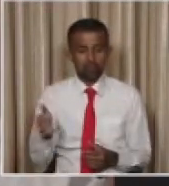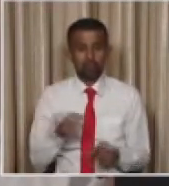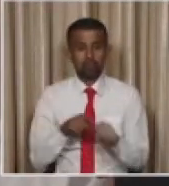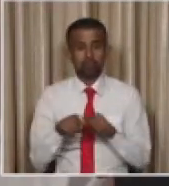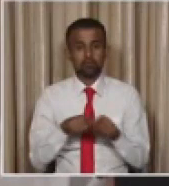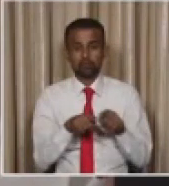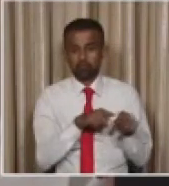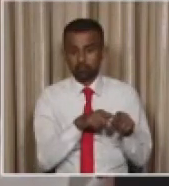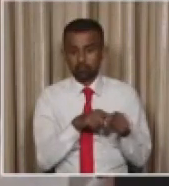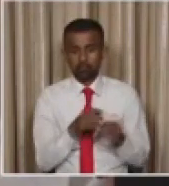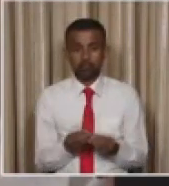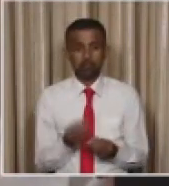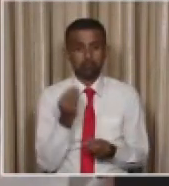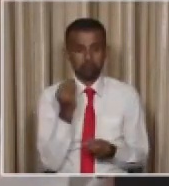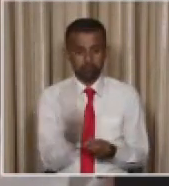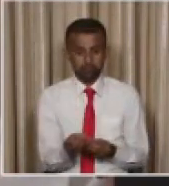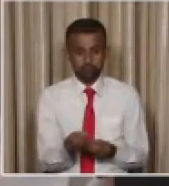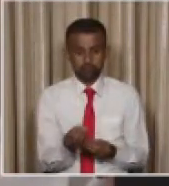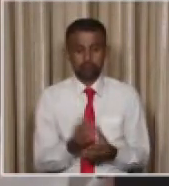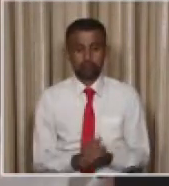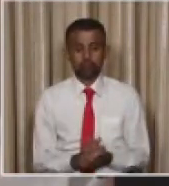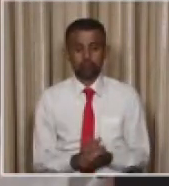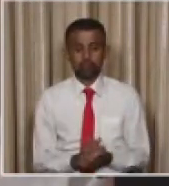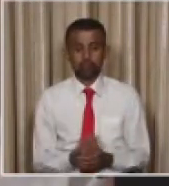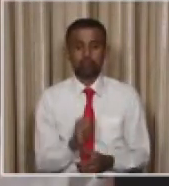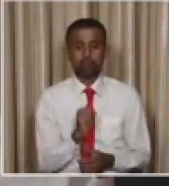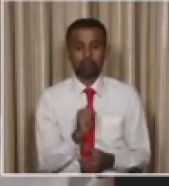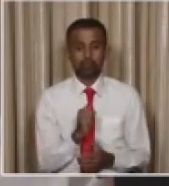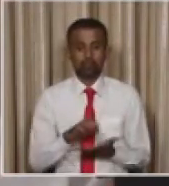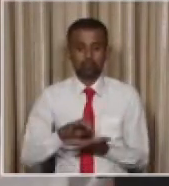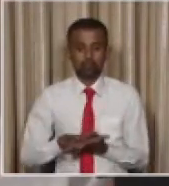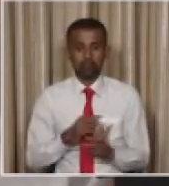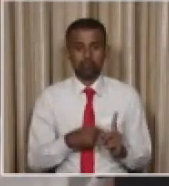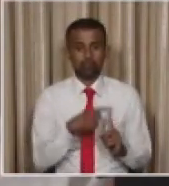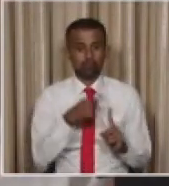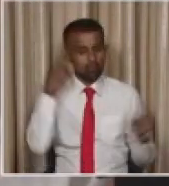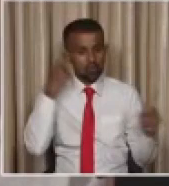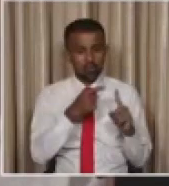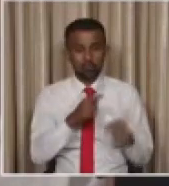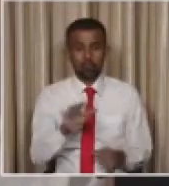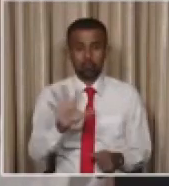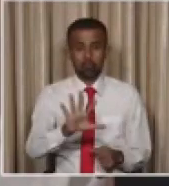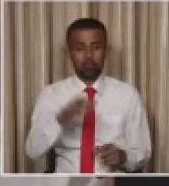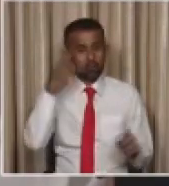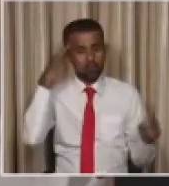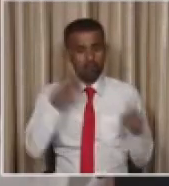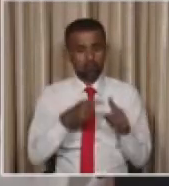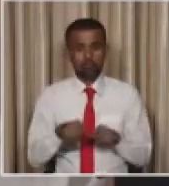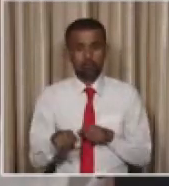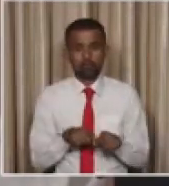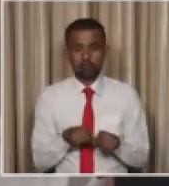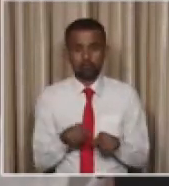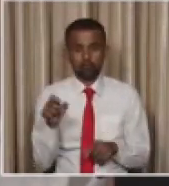sustainable development even other minorities must get the government services without discrimination that